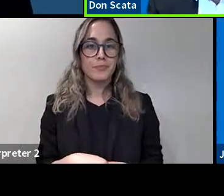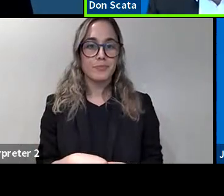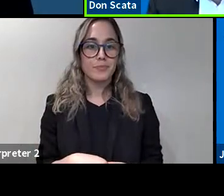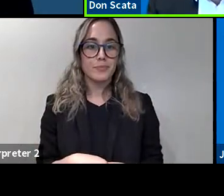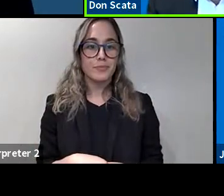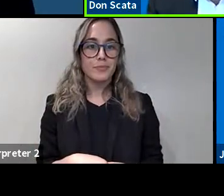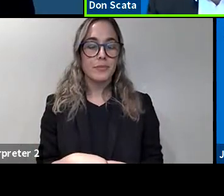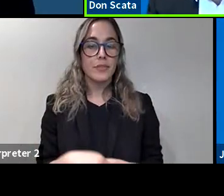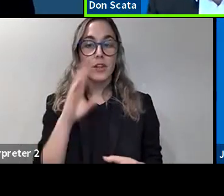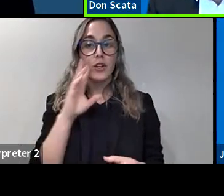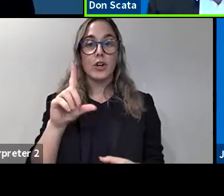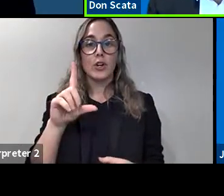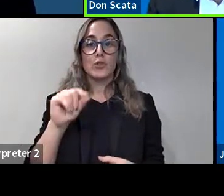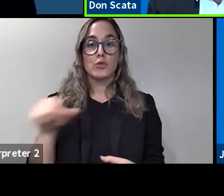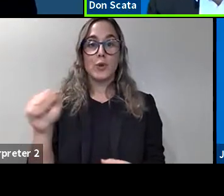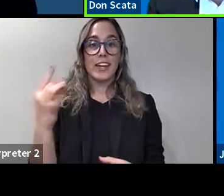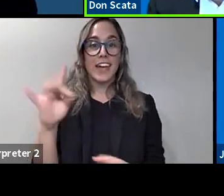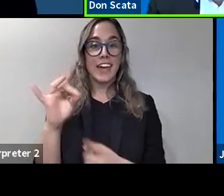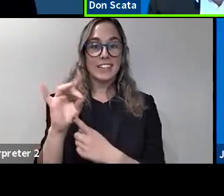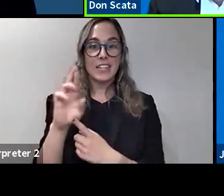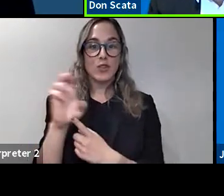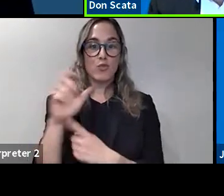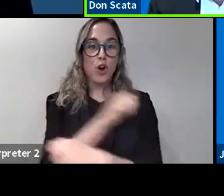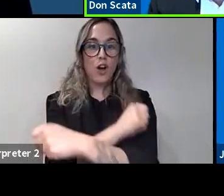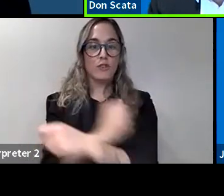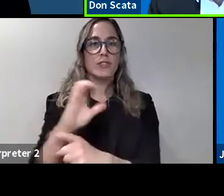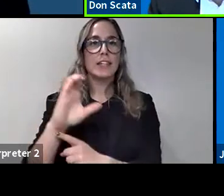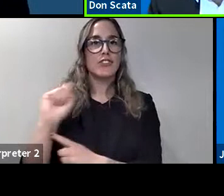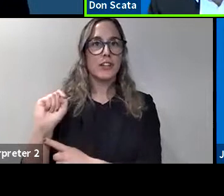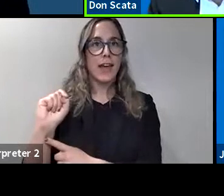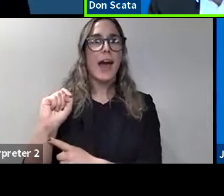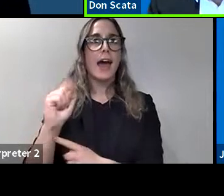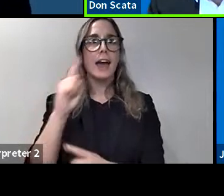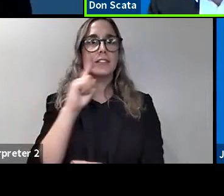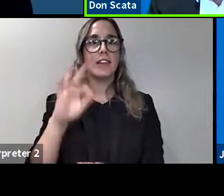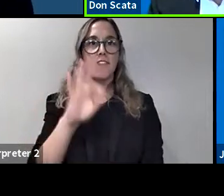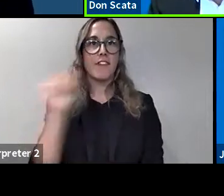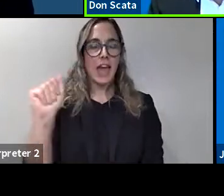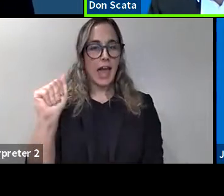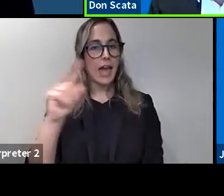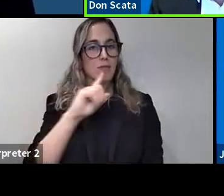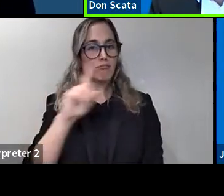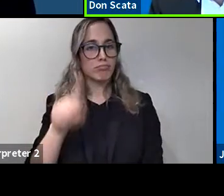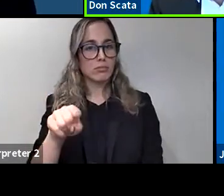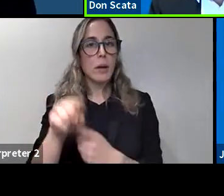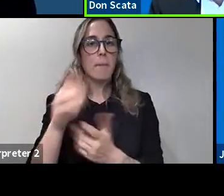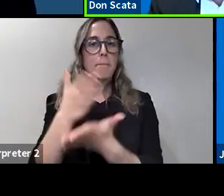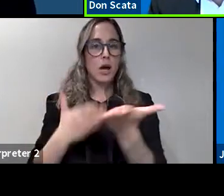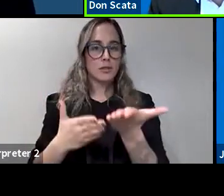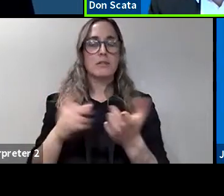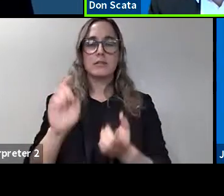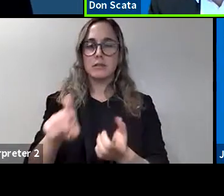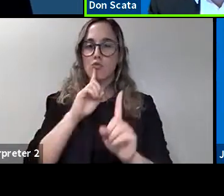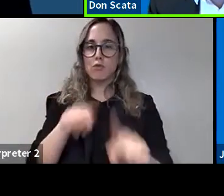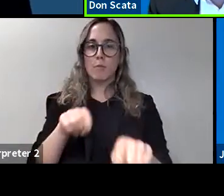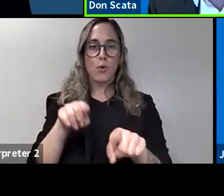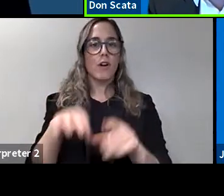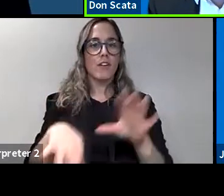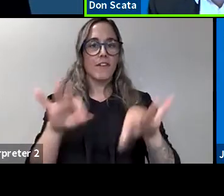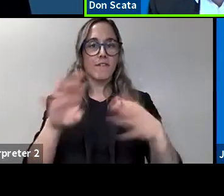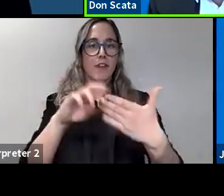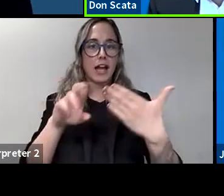the 2018 FAA Reauthorization Act directed FAA to report the findings of the survey by October